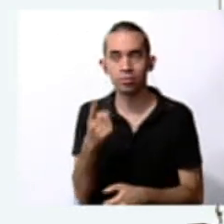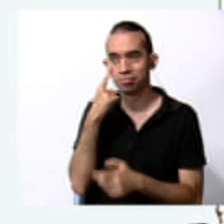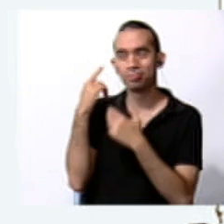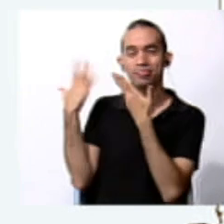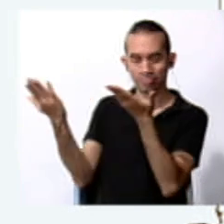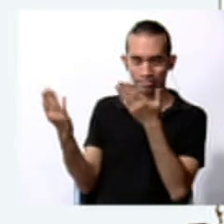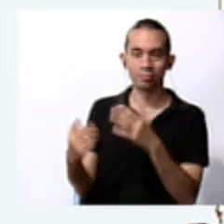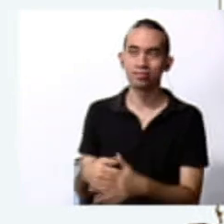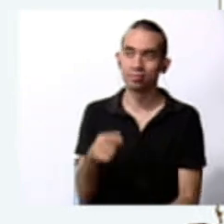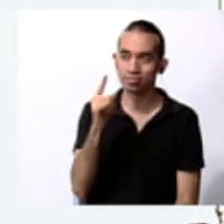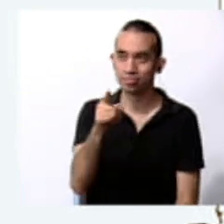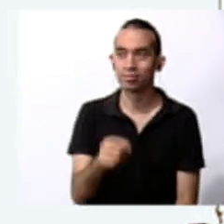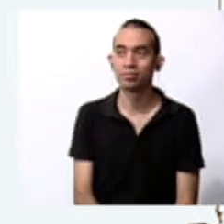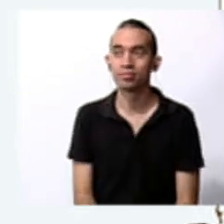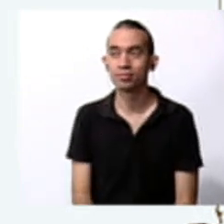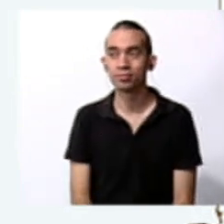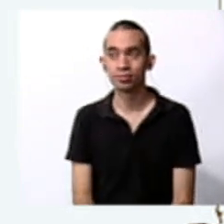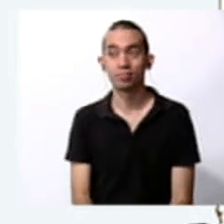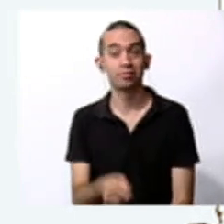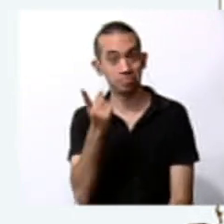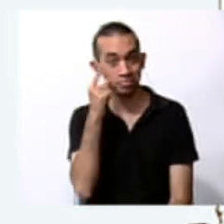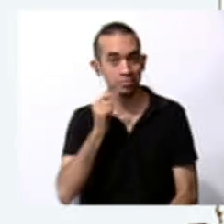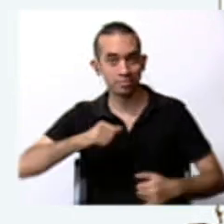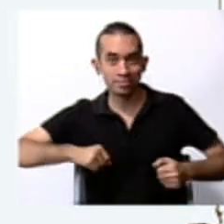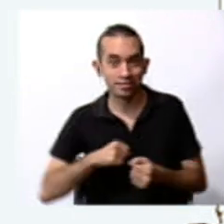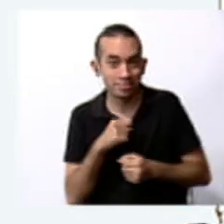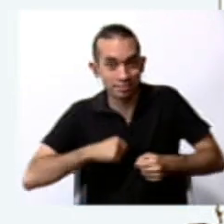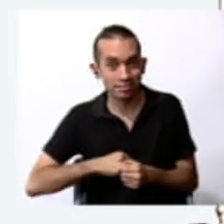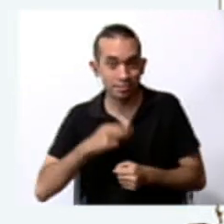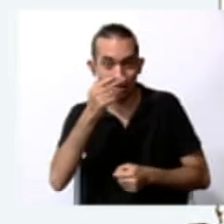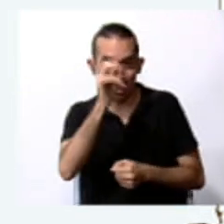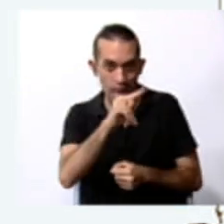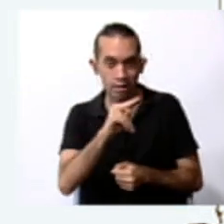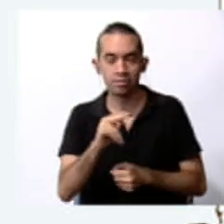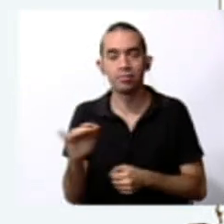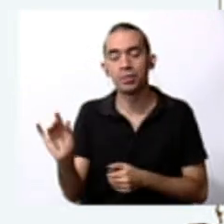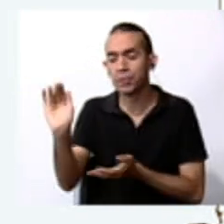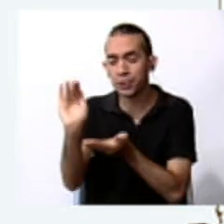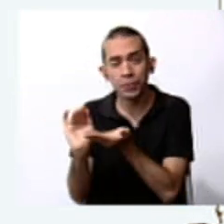Yes, there was a hen and a chick too.